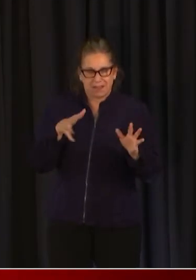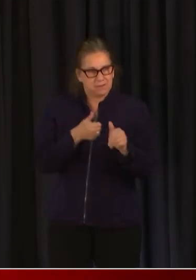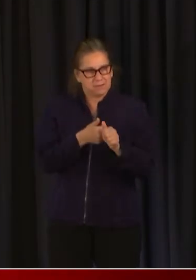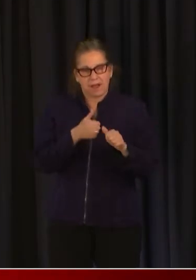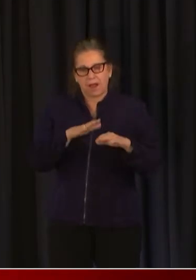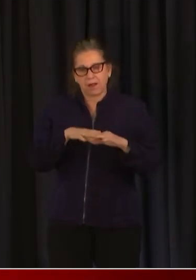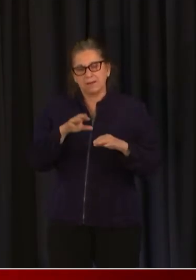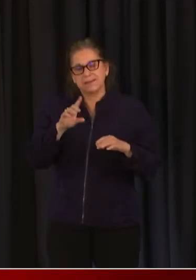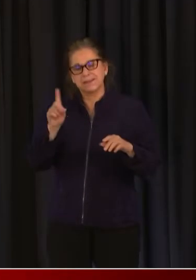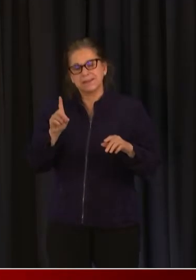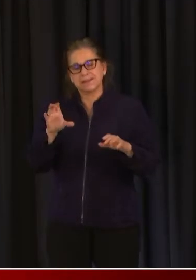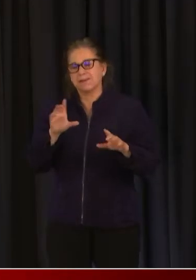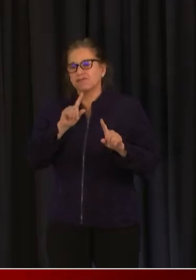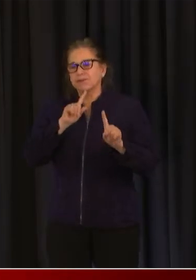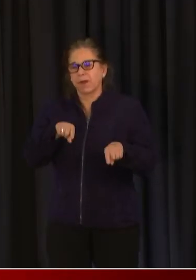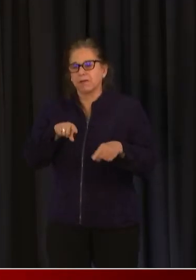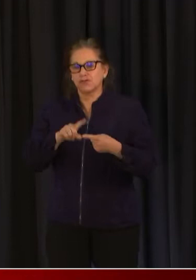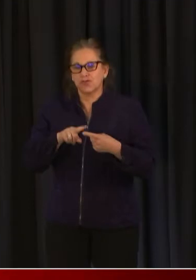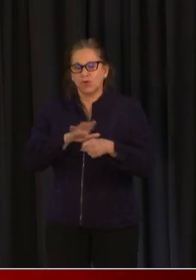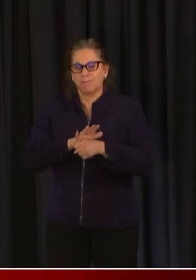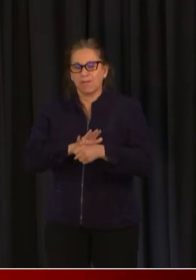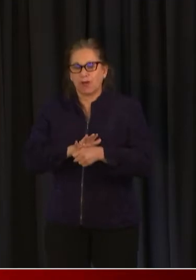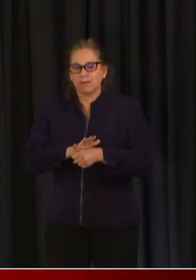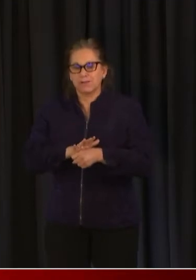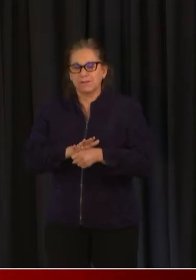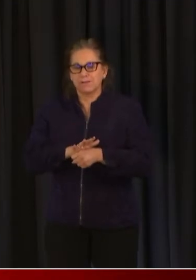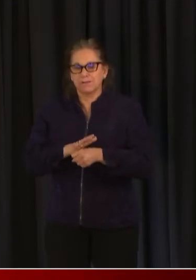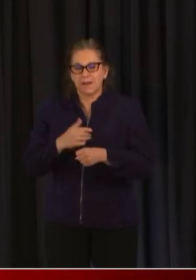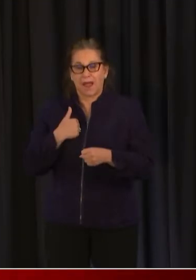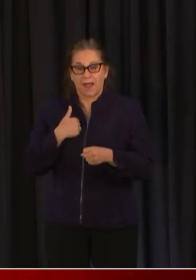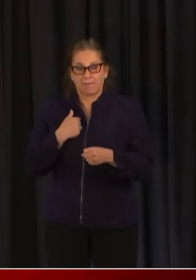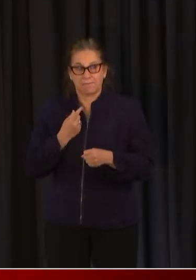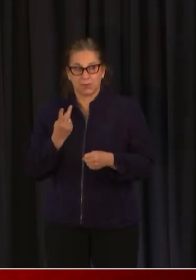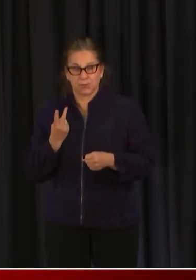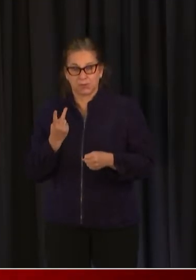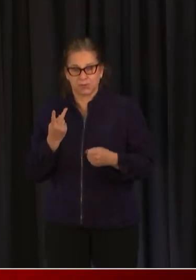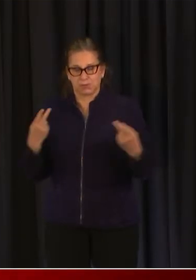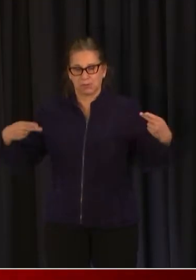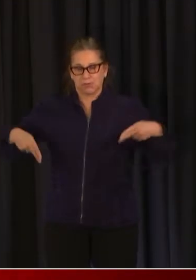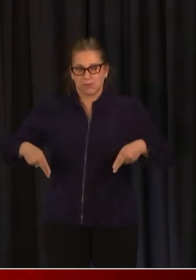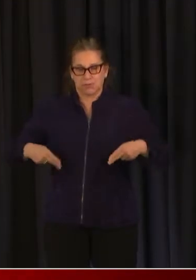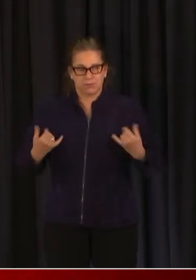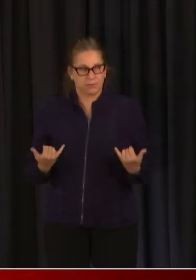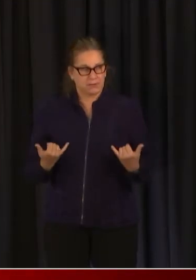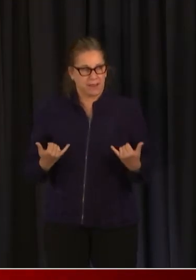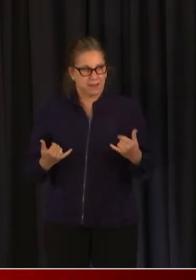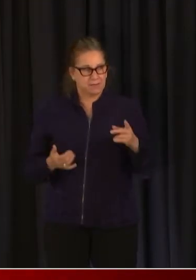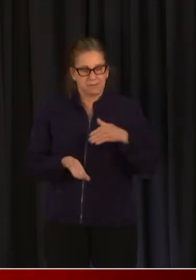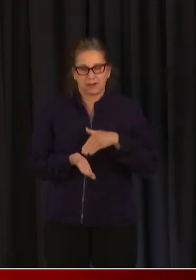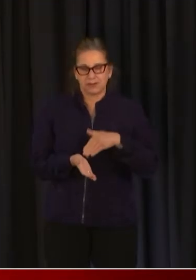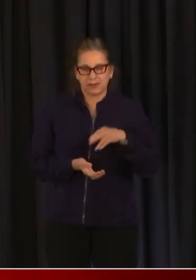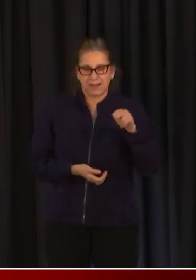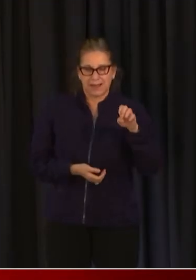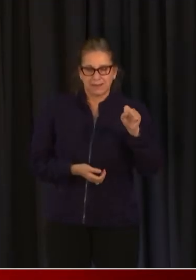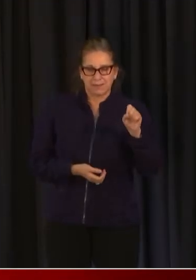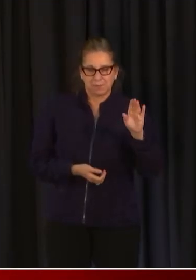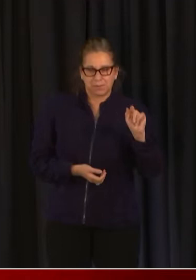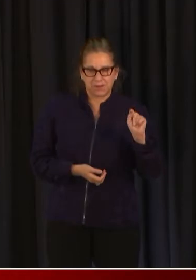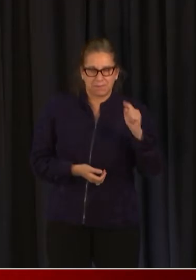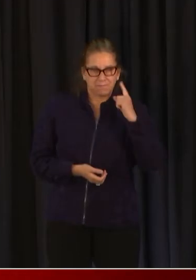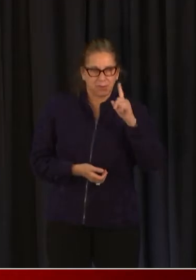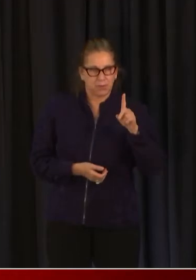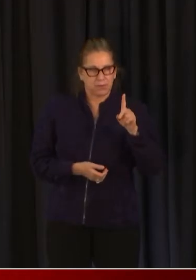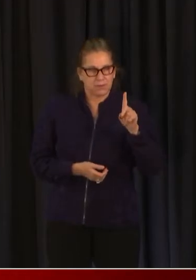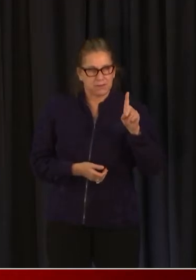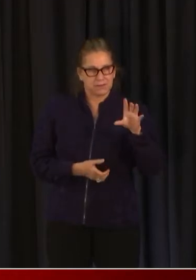district's response to COVID-19. I'm joined by Dr. LaQuandra Nesbitt, the Director of D.C. Health, and